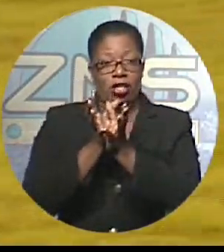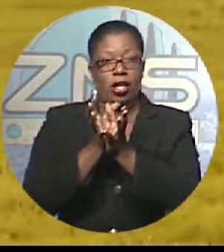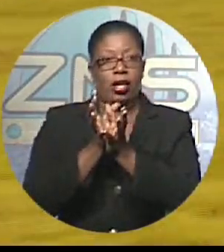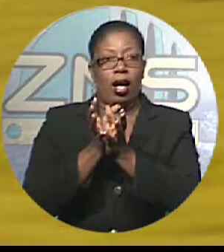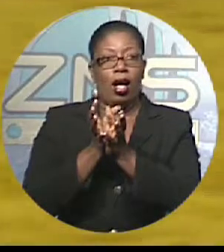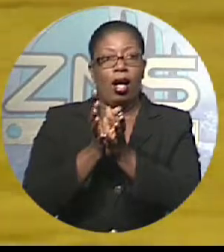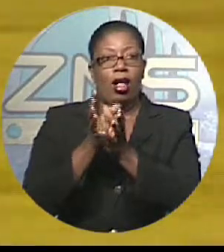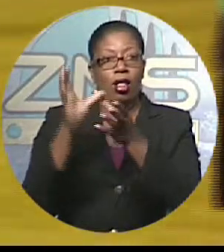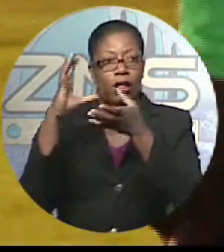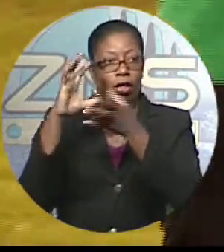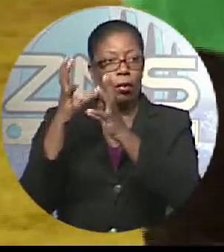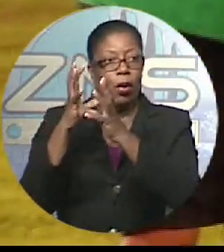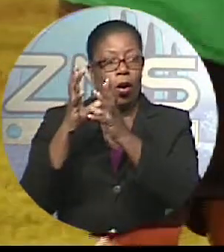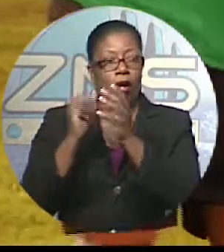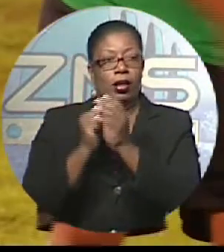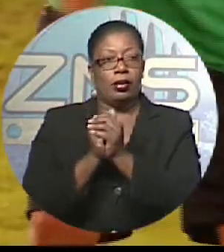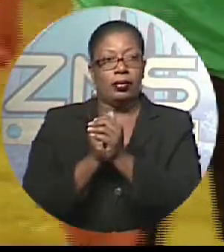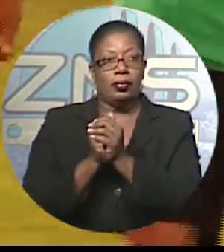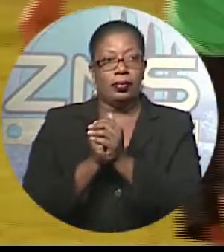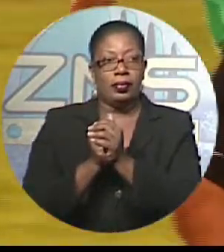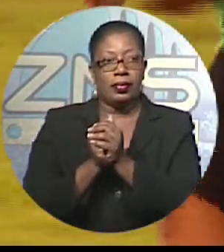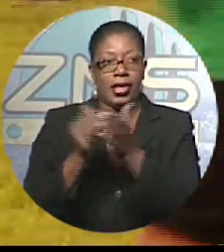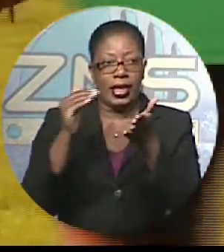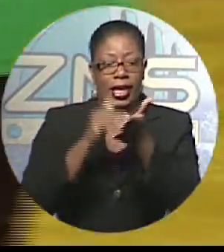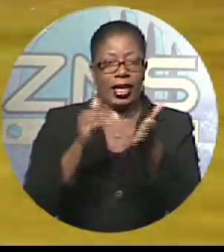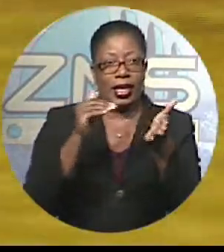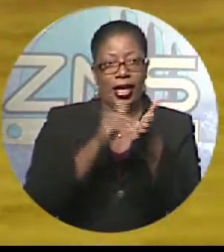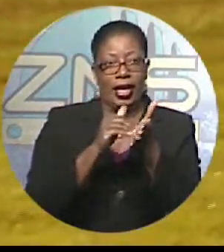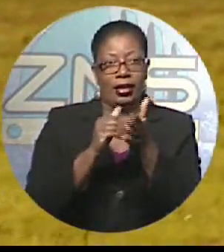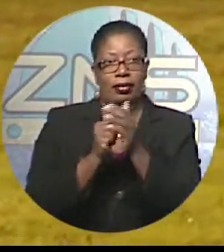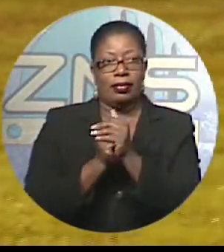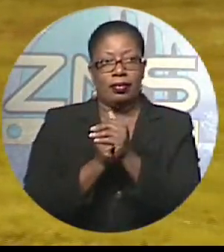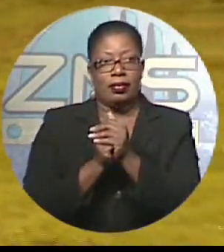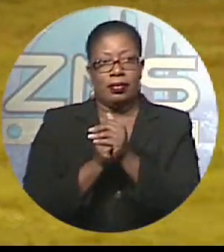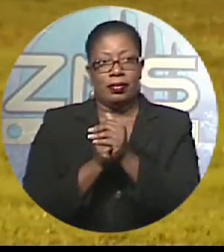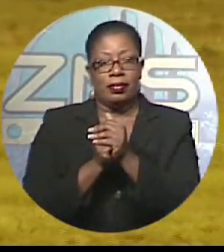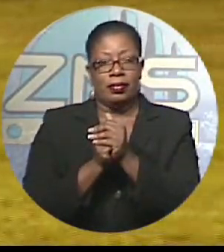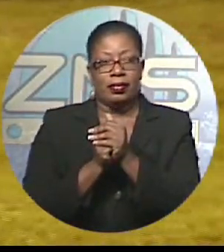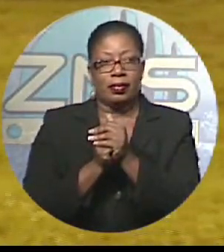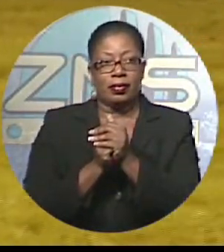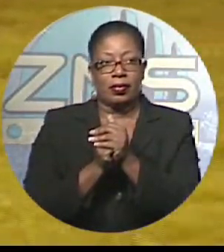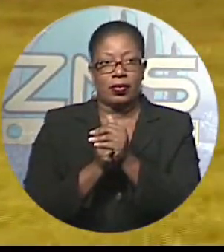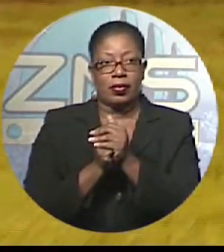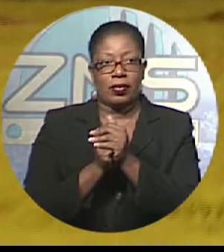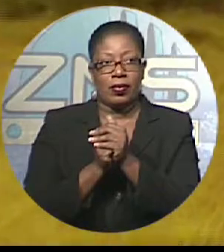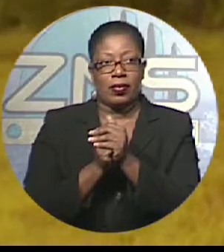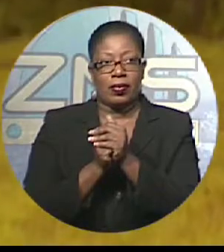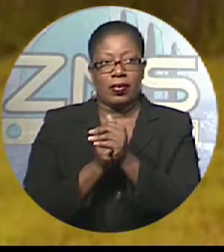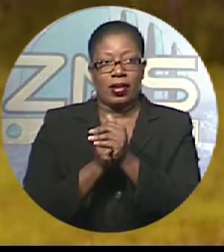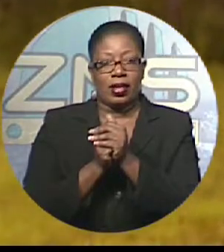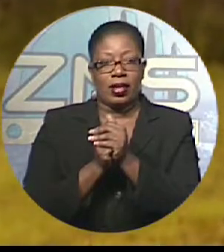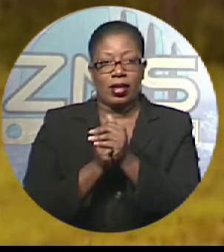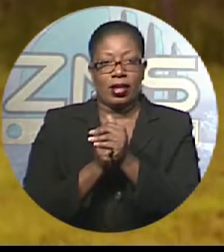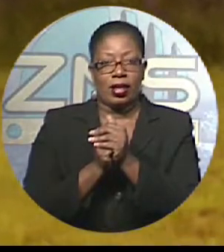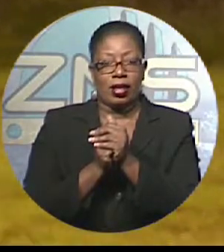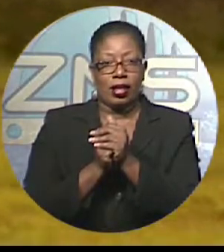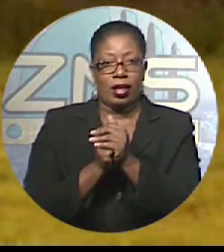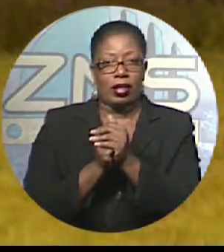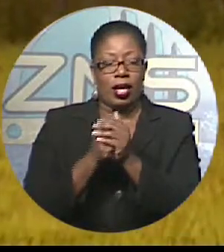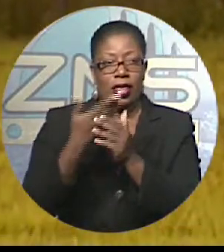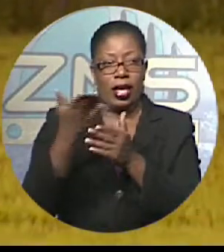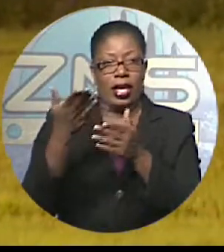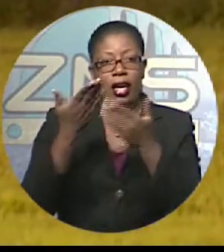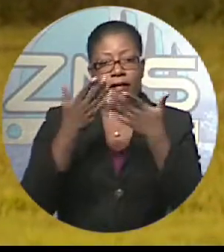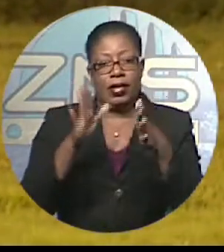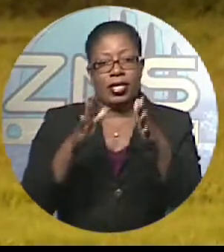According to Charlene, her partner Ching is a lefty playing with a righty glove. Whatever. Even though they finished out of the